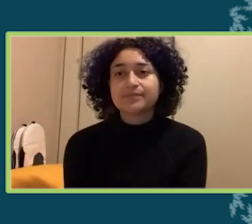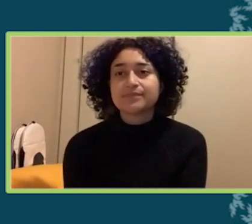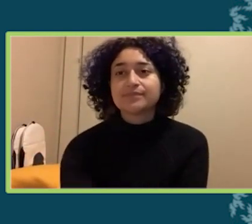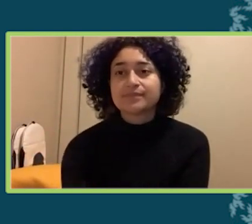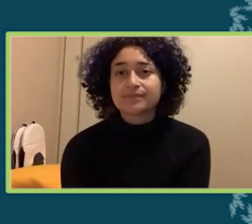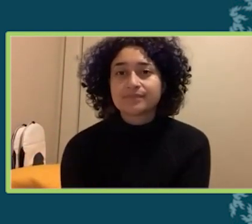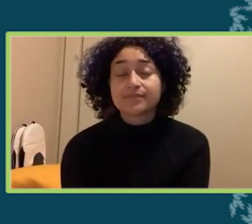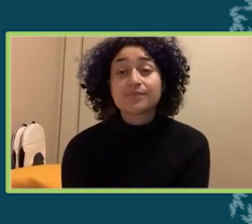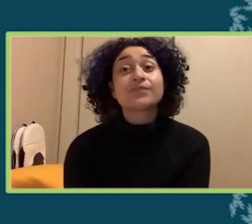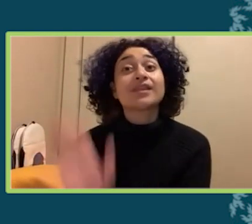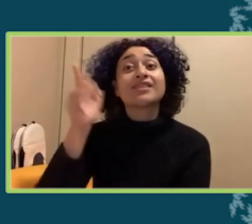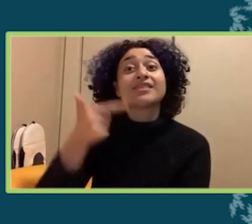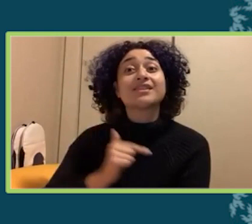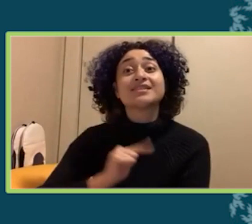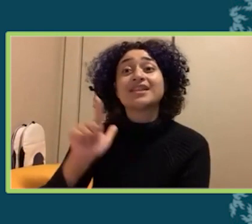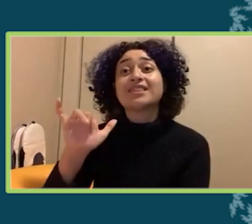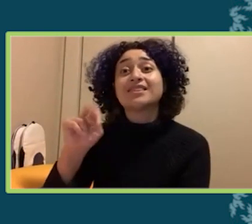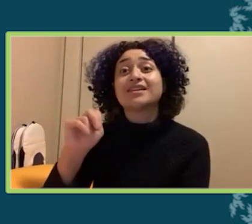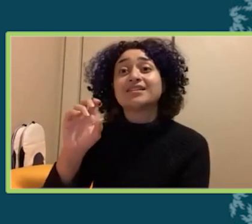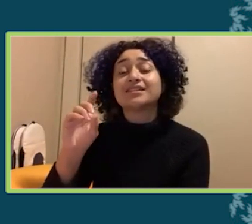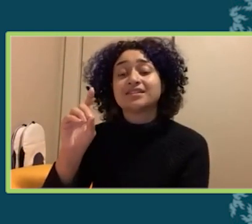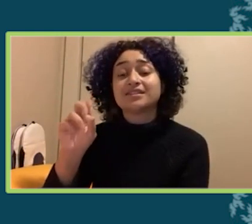This is Lindsey. I